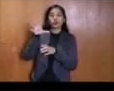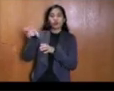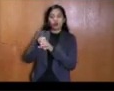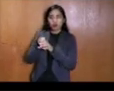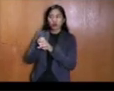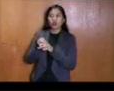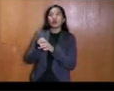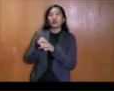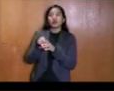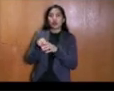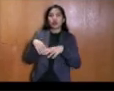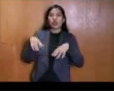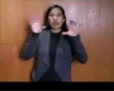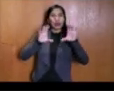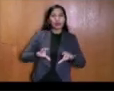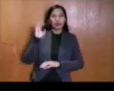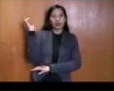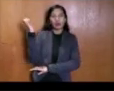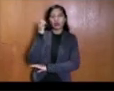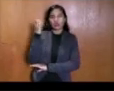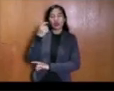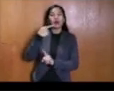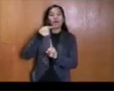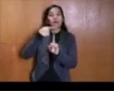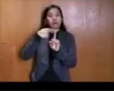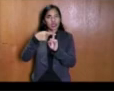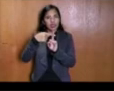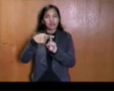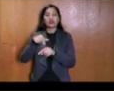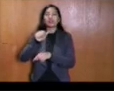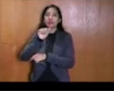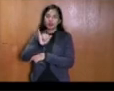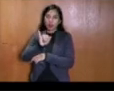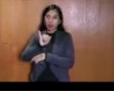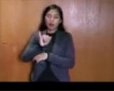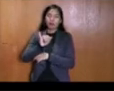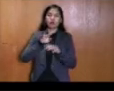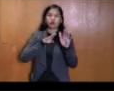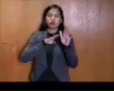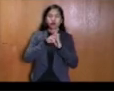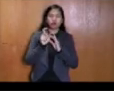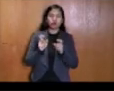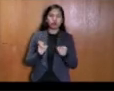climate emergency, as well as the rapid advancements of AI.